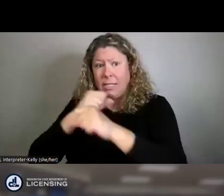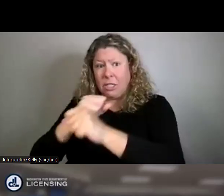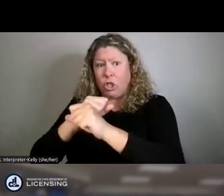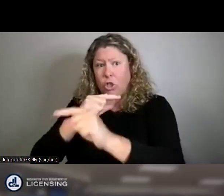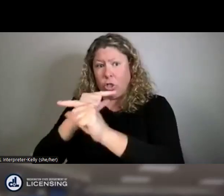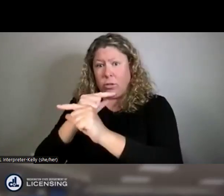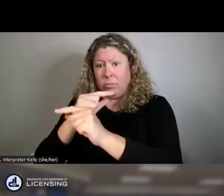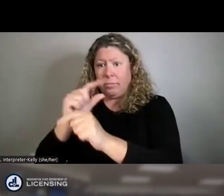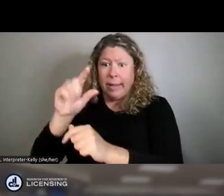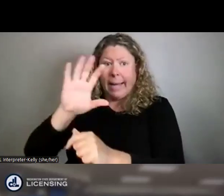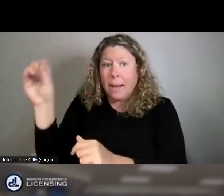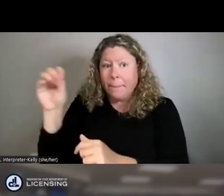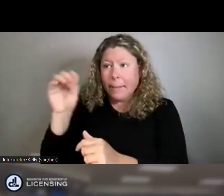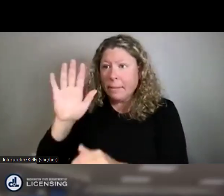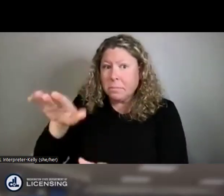online app?